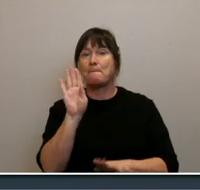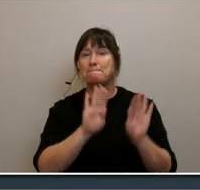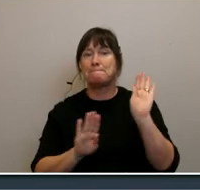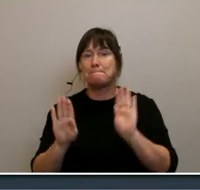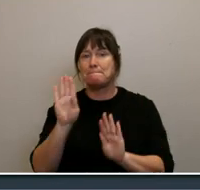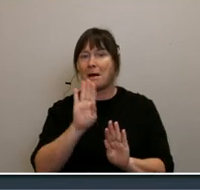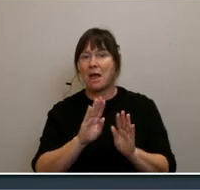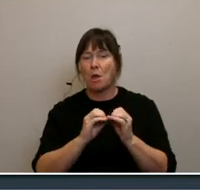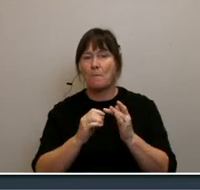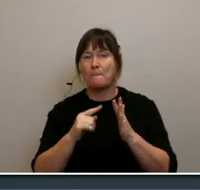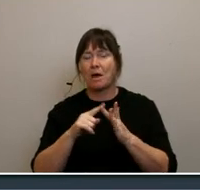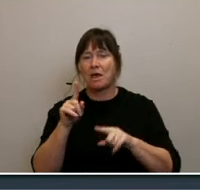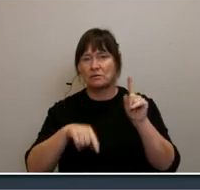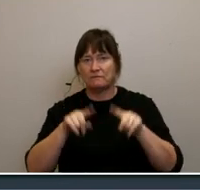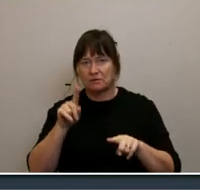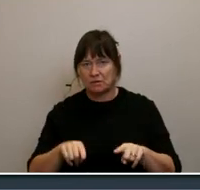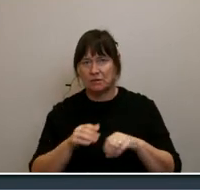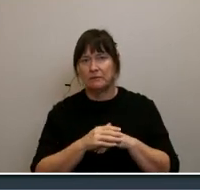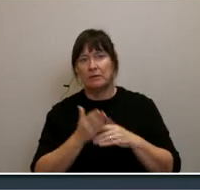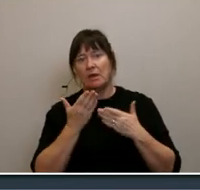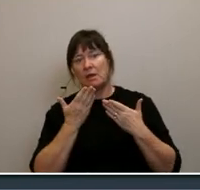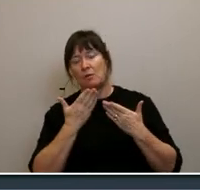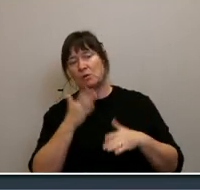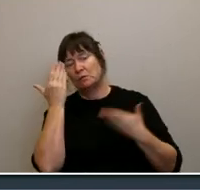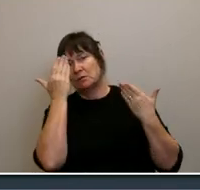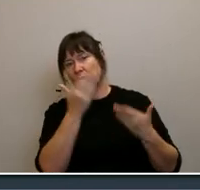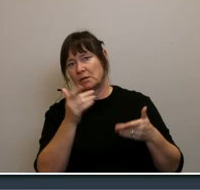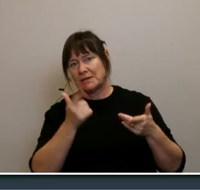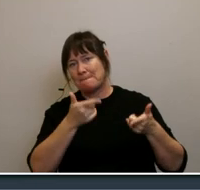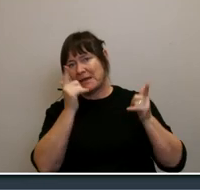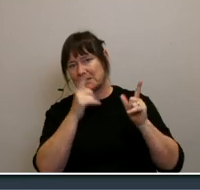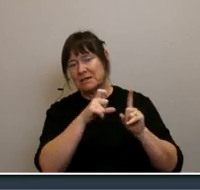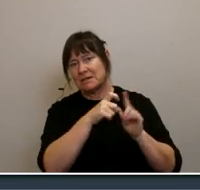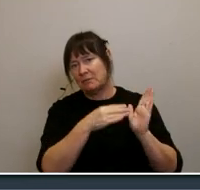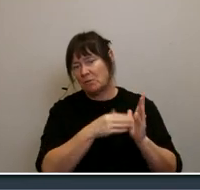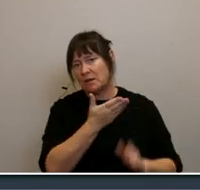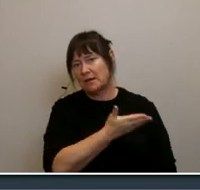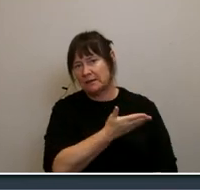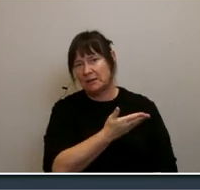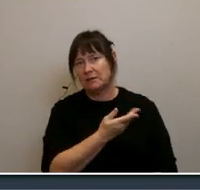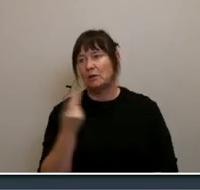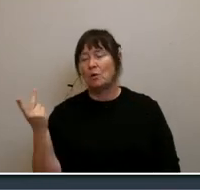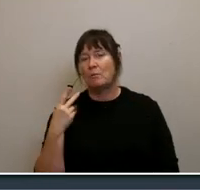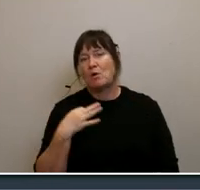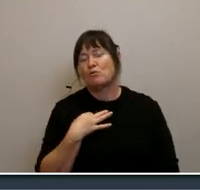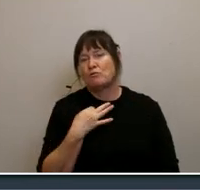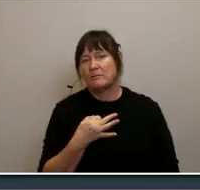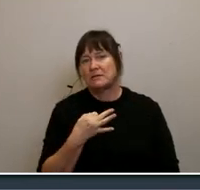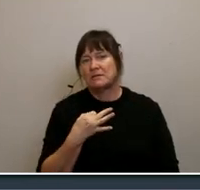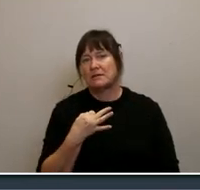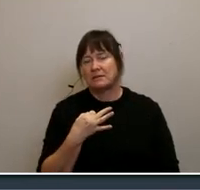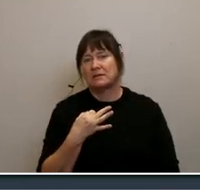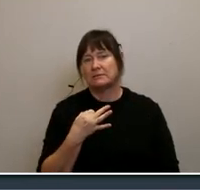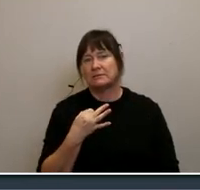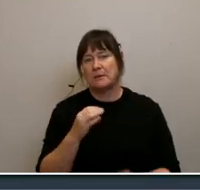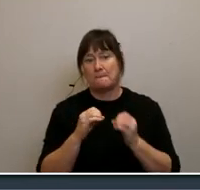Bay. I want particularly to acknowledge our general manager, Debbie Monahan, who's with me, and we're both of us are representing that